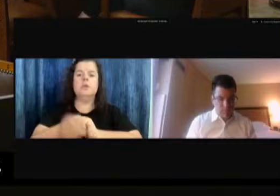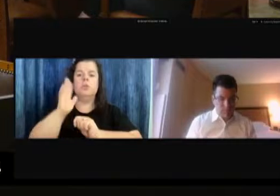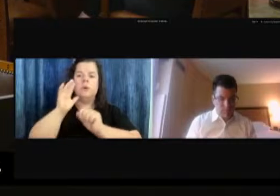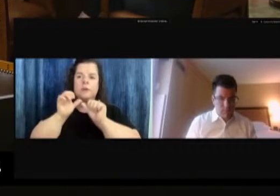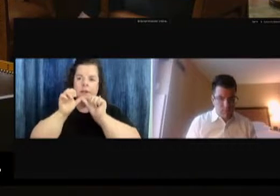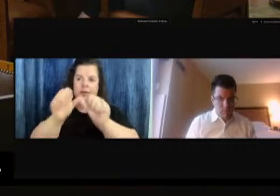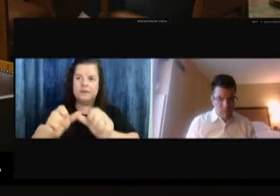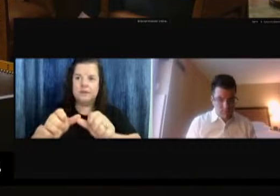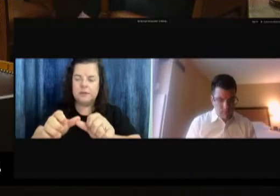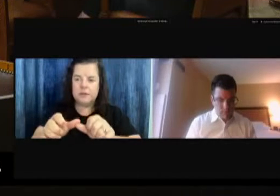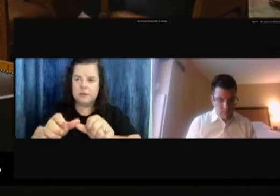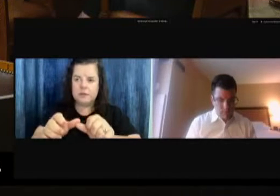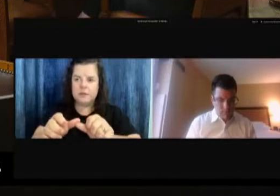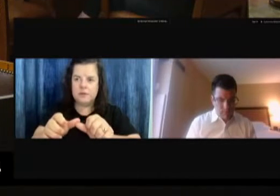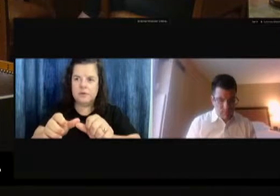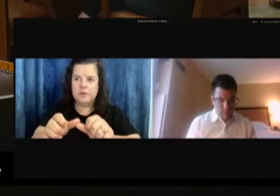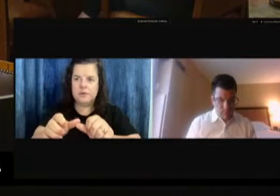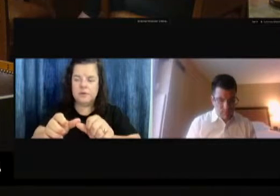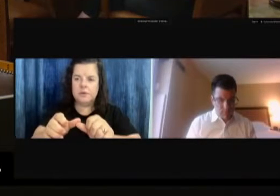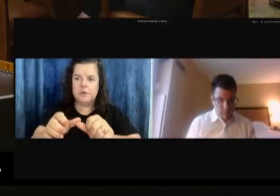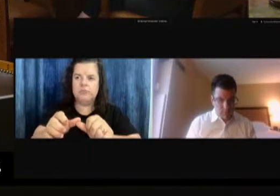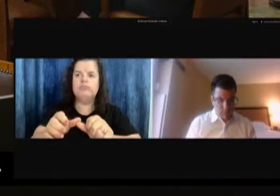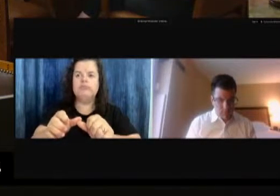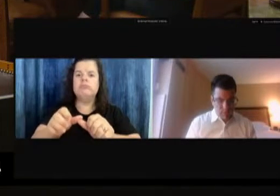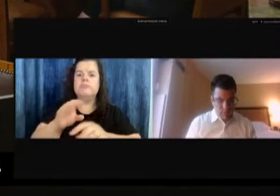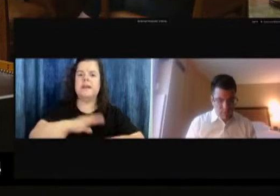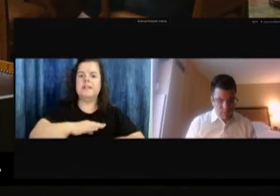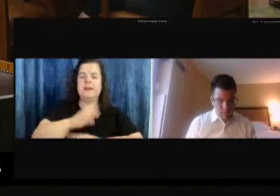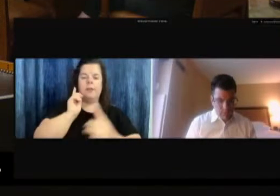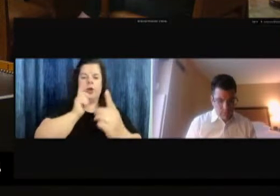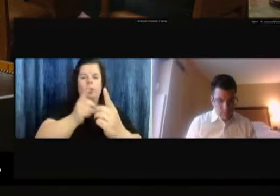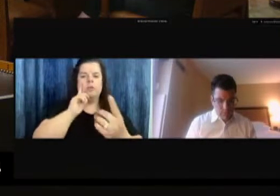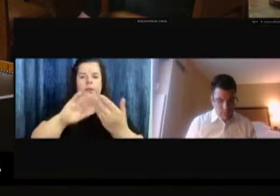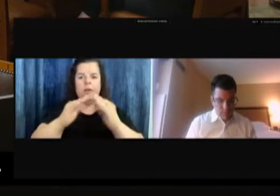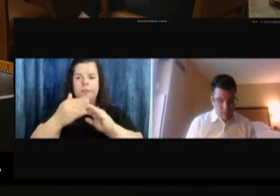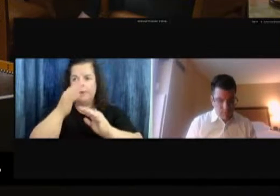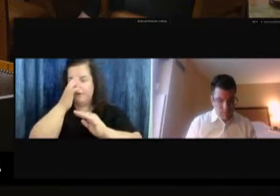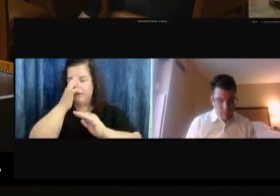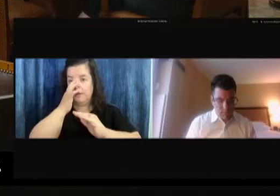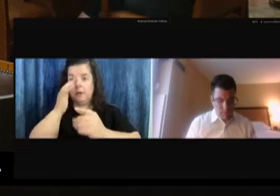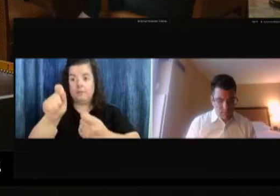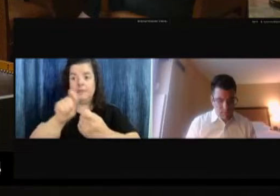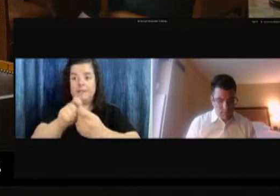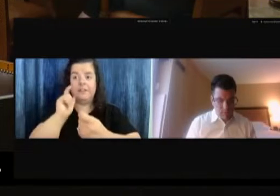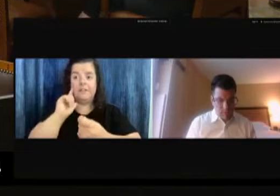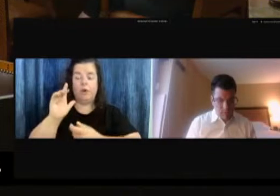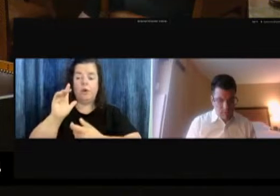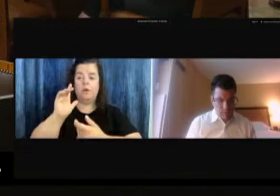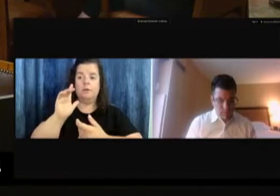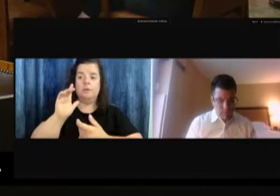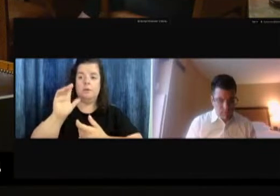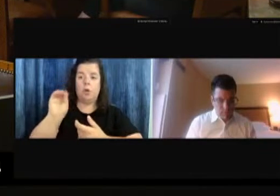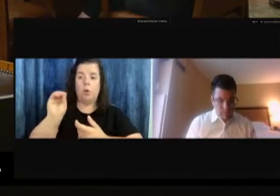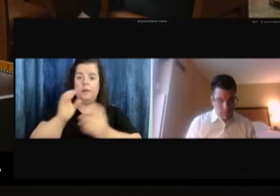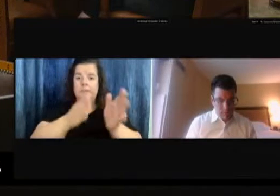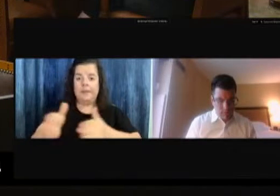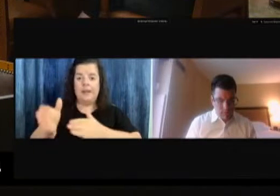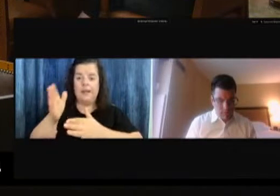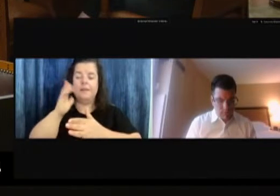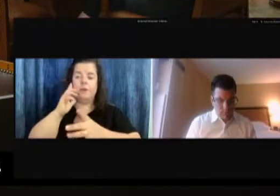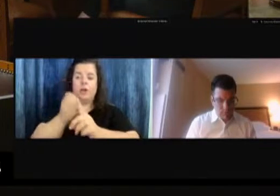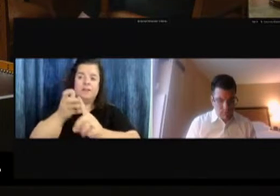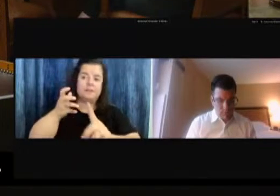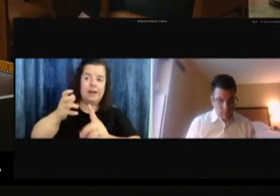meet the goals of our community, and in particular of the Oakland Plan. One of the major goals was not only to expand